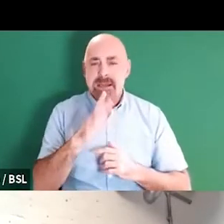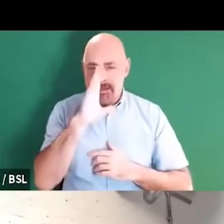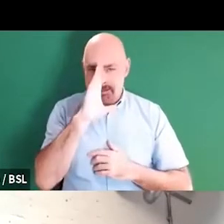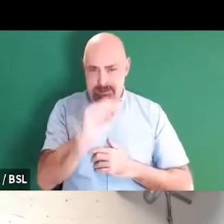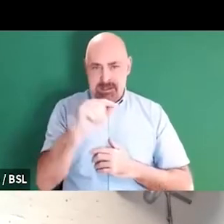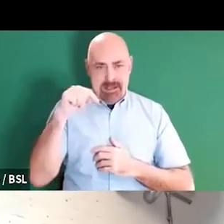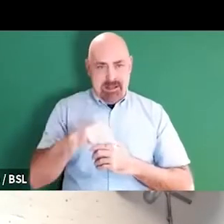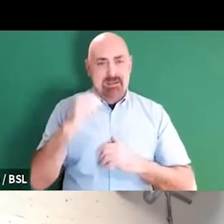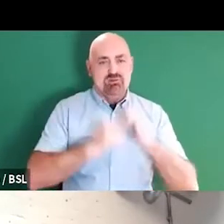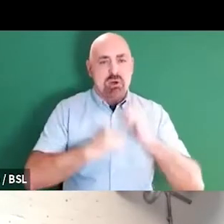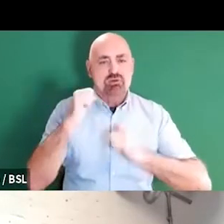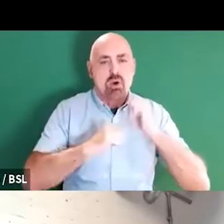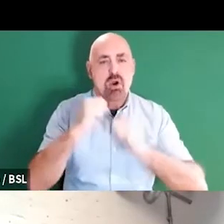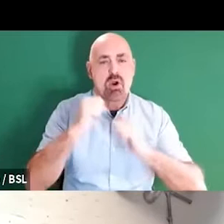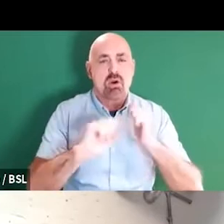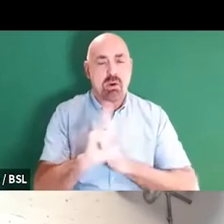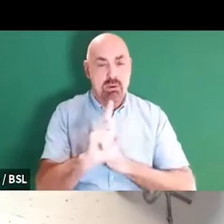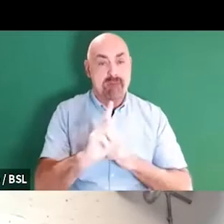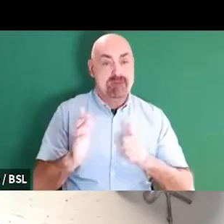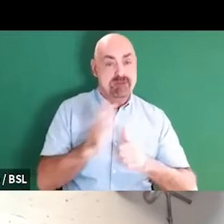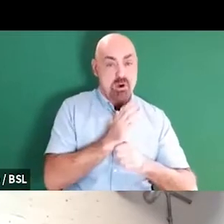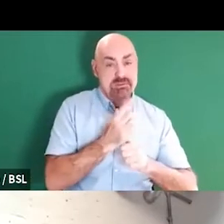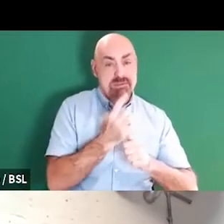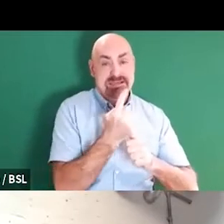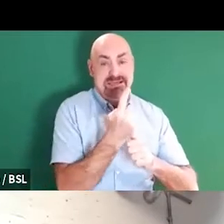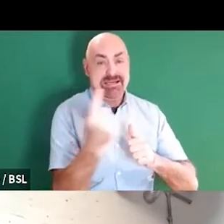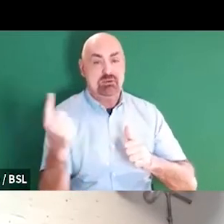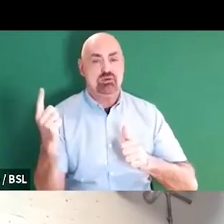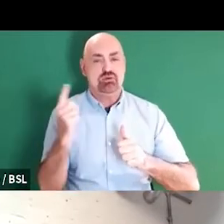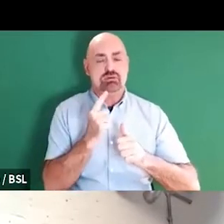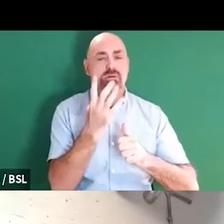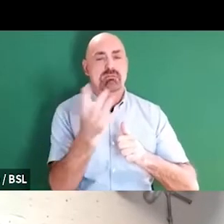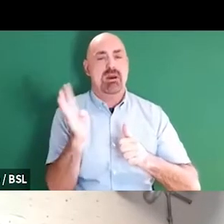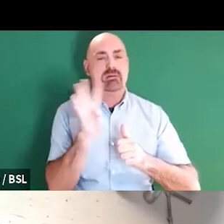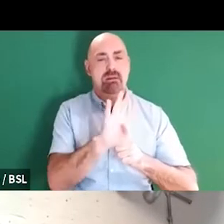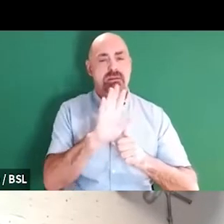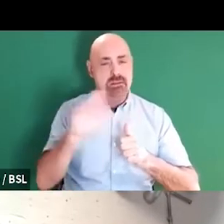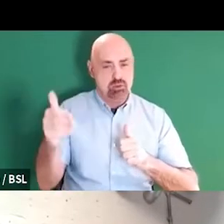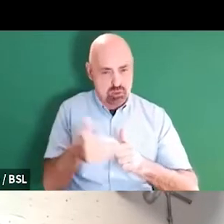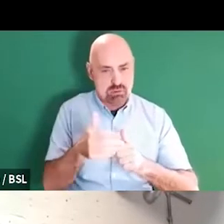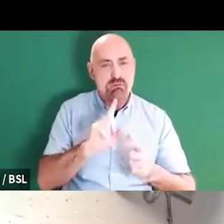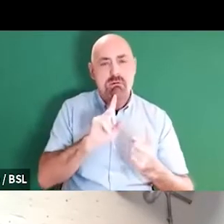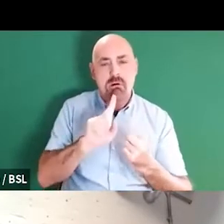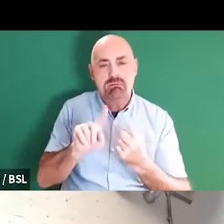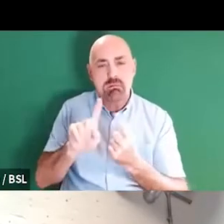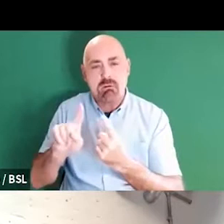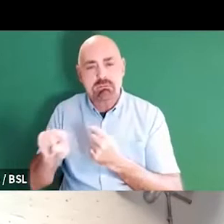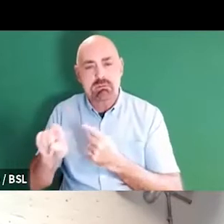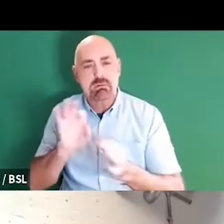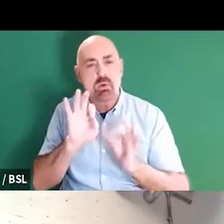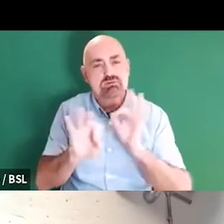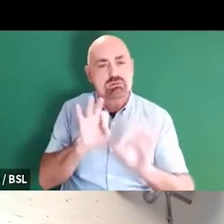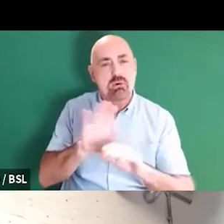event structure. We will start by each panelist introducing themselves and briefly answering a question on Family